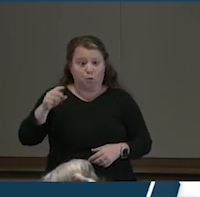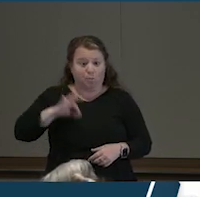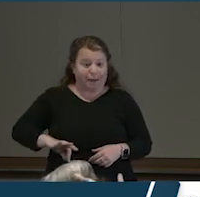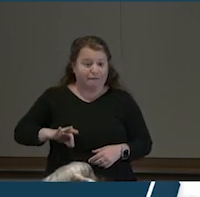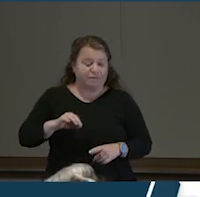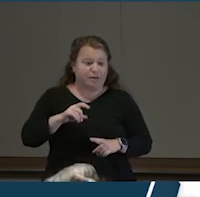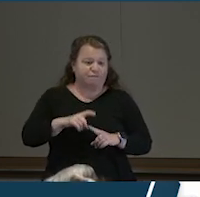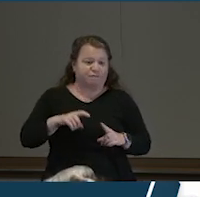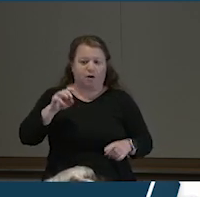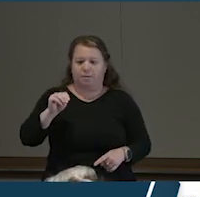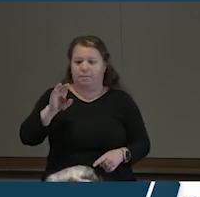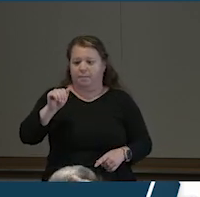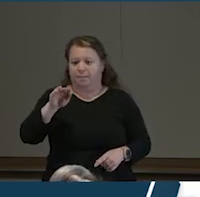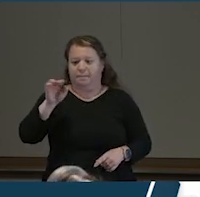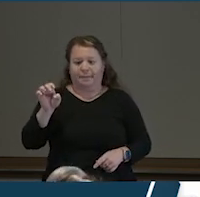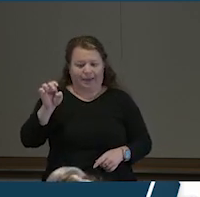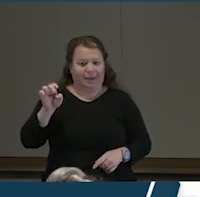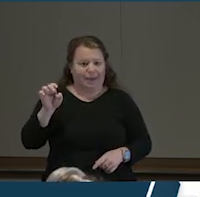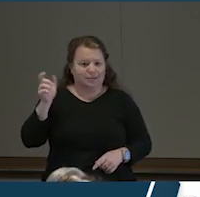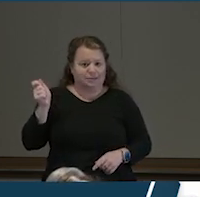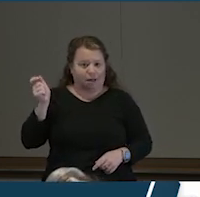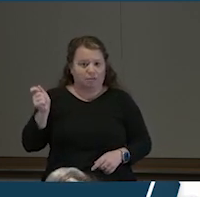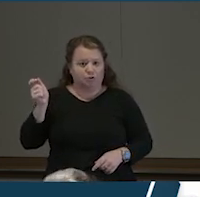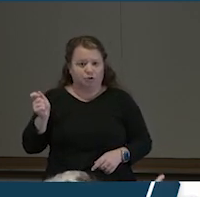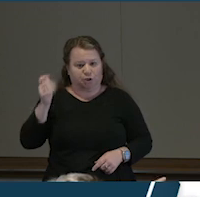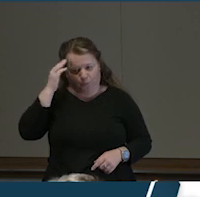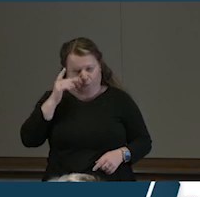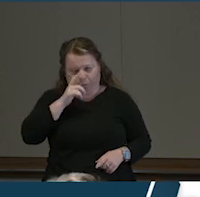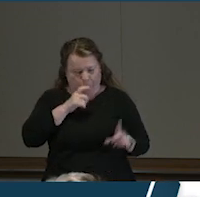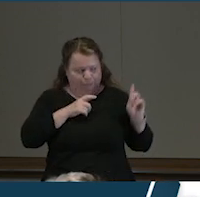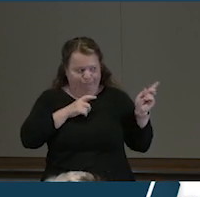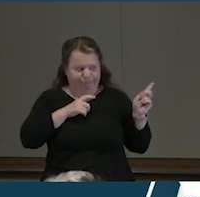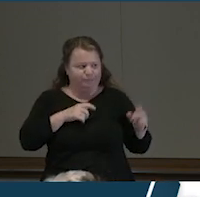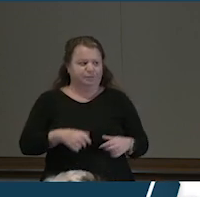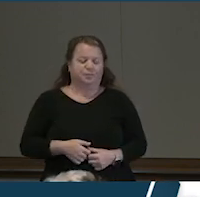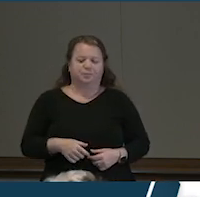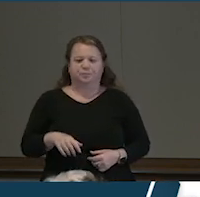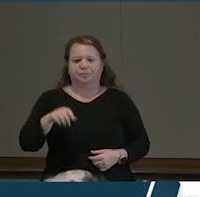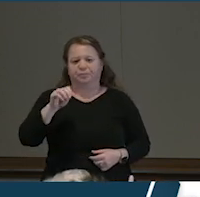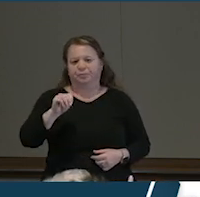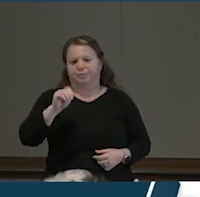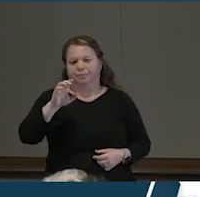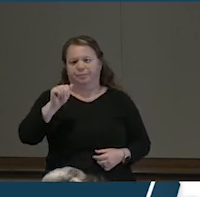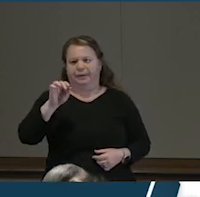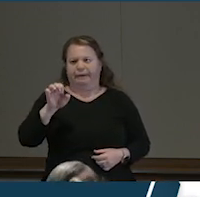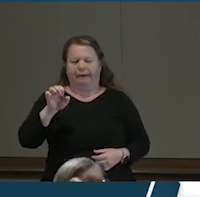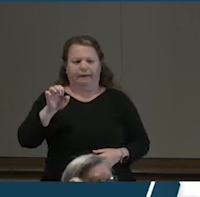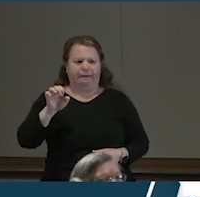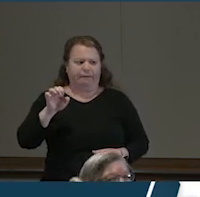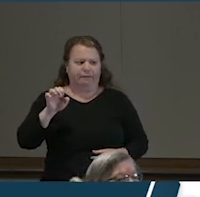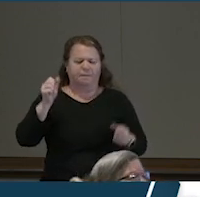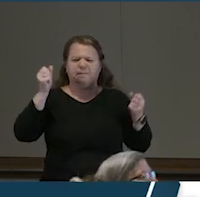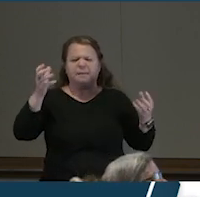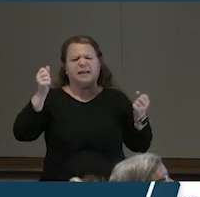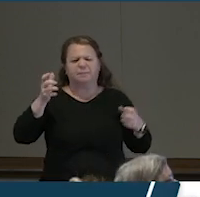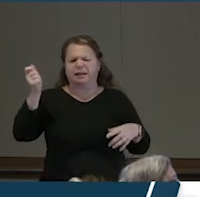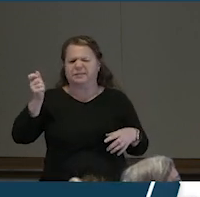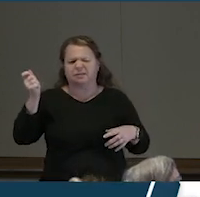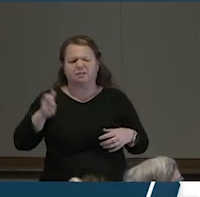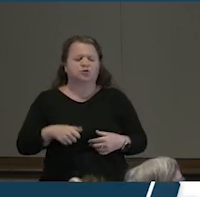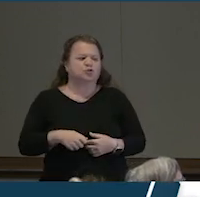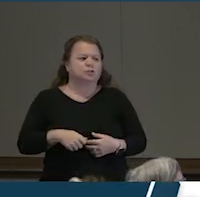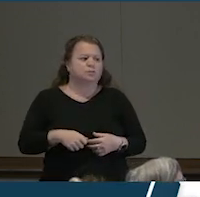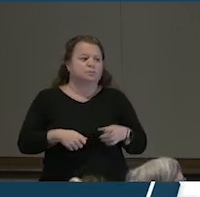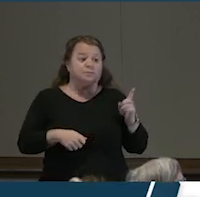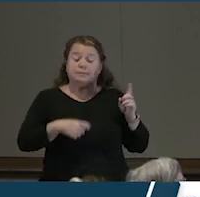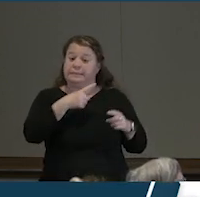McKay, that's the McKay guy. Okay, so McKay, now we got a bunch of different scholarships. But that was him